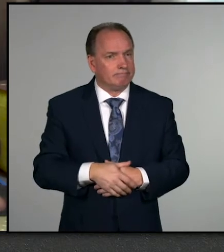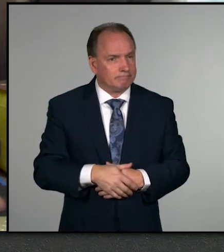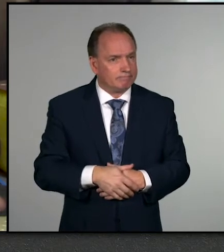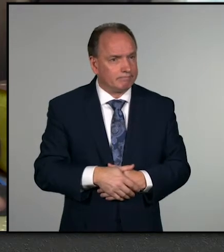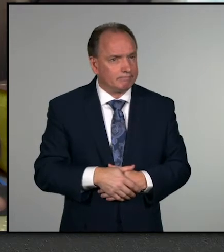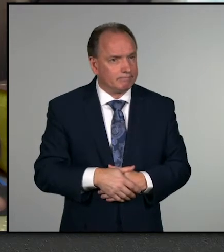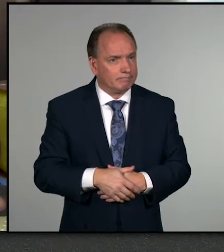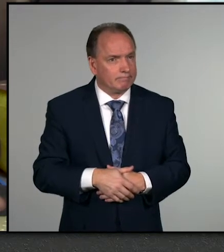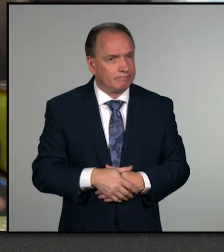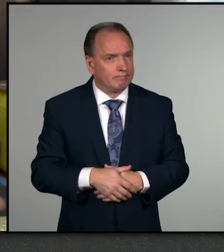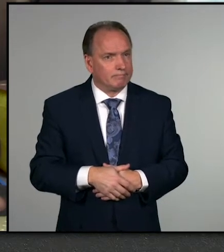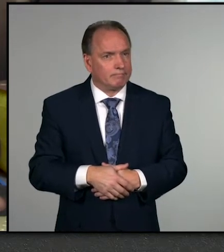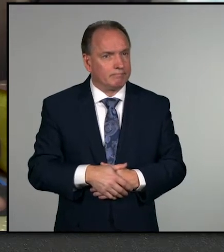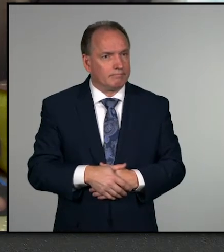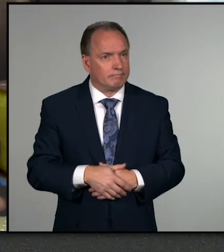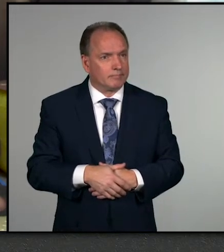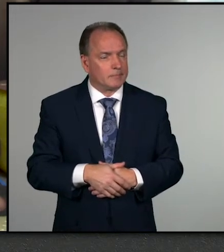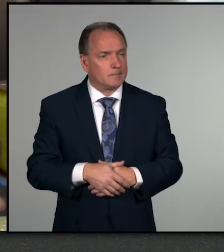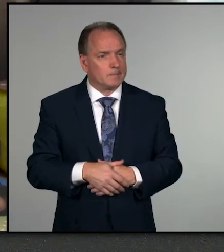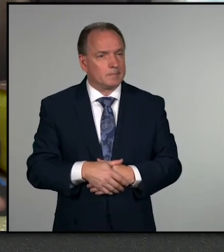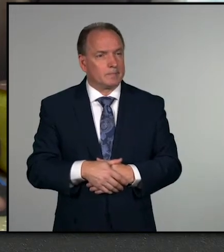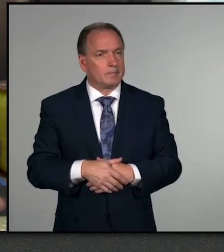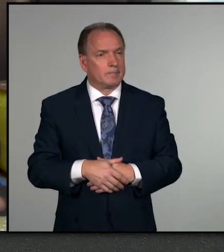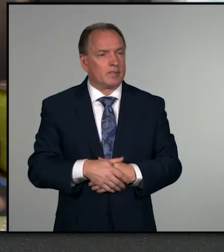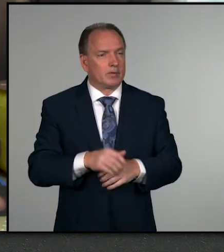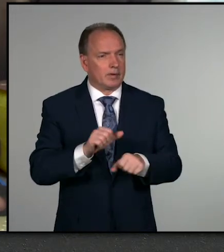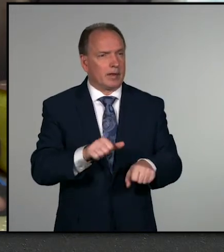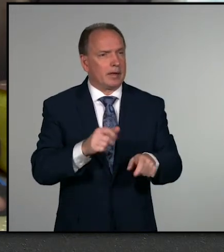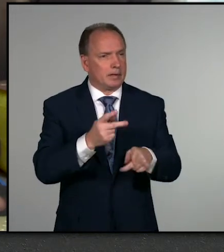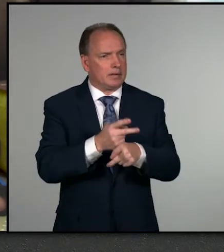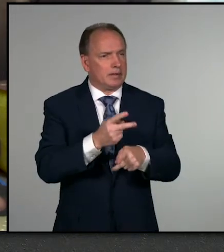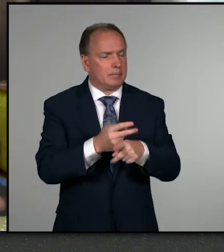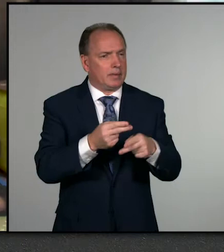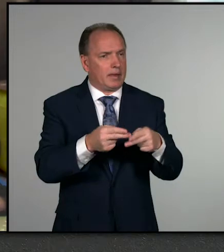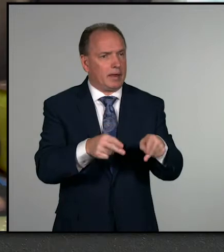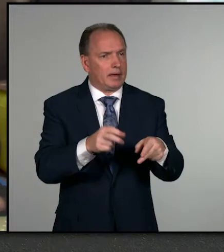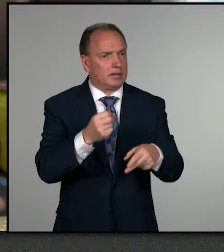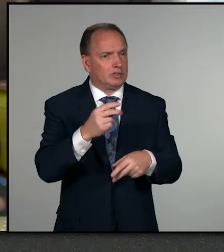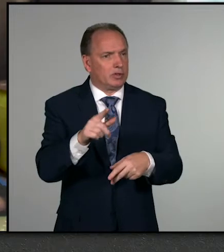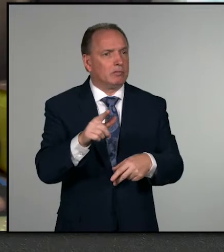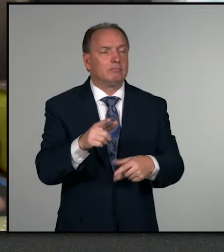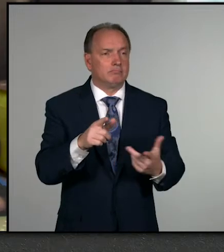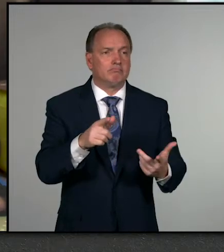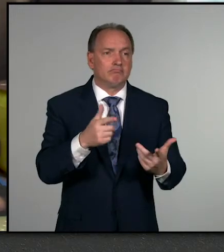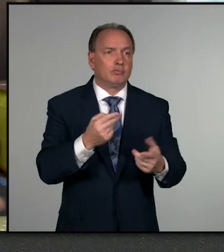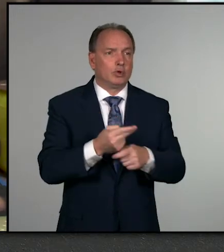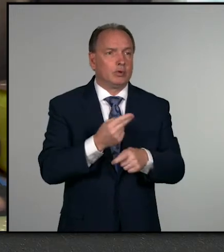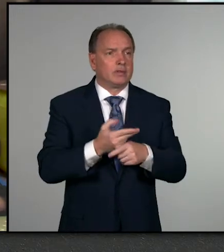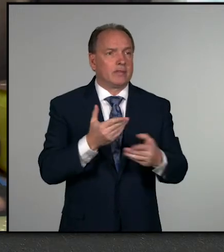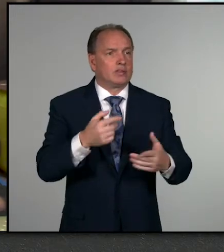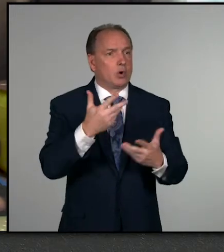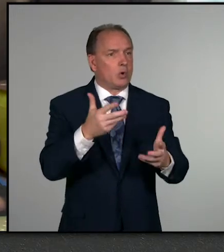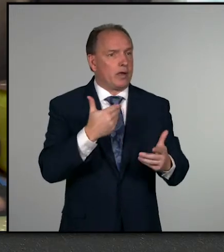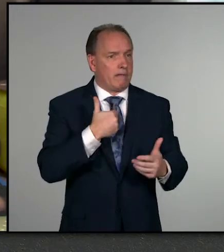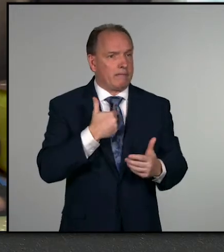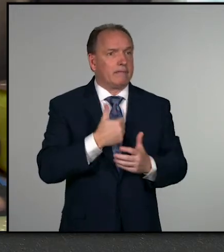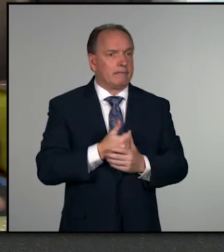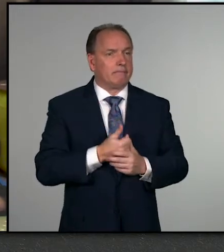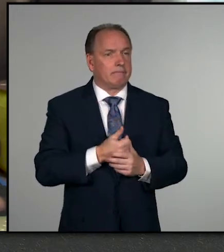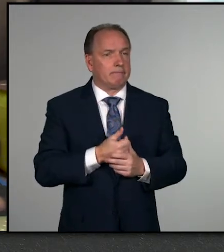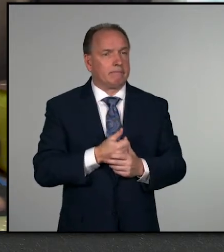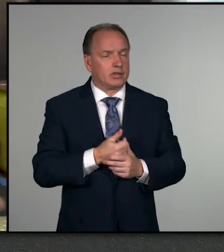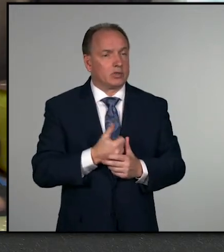help it grow a little bit. You don't even have to take it out of the shell, and it's all by using things you already have. So